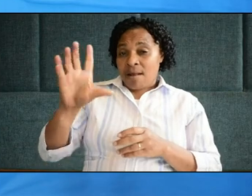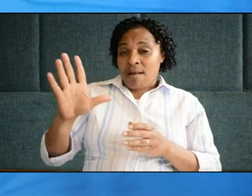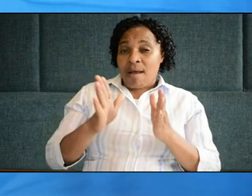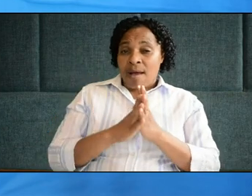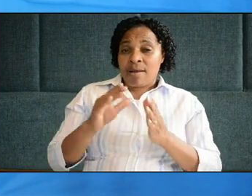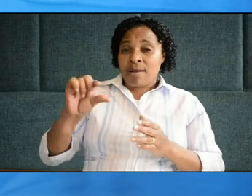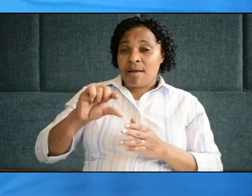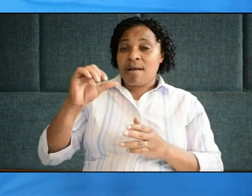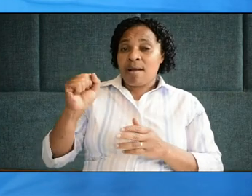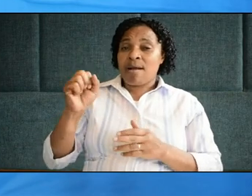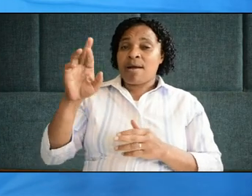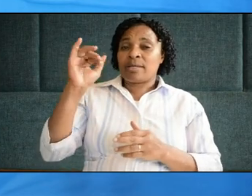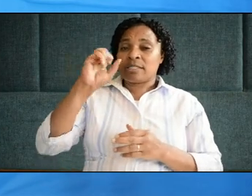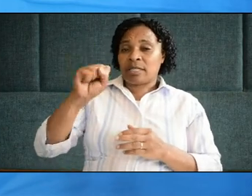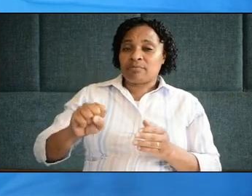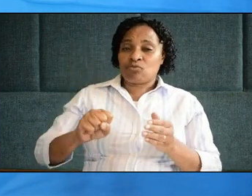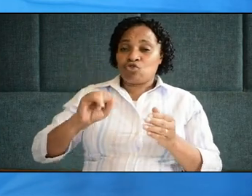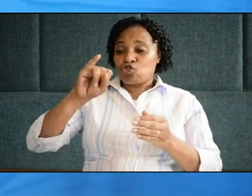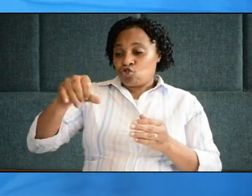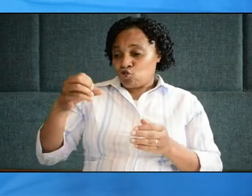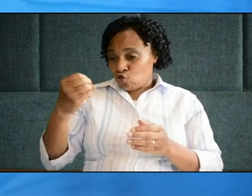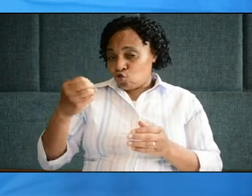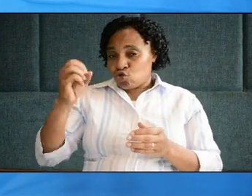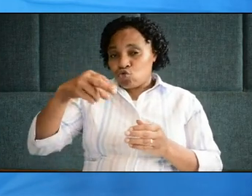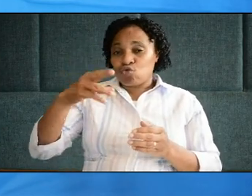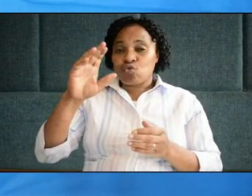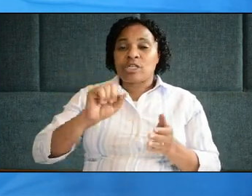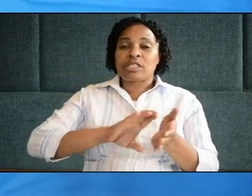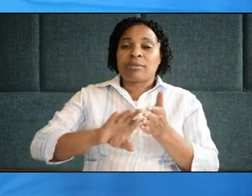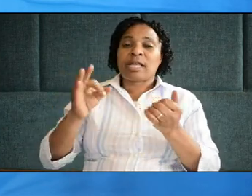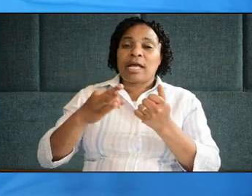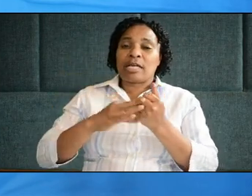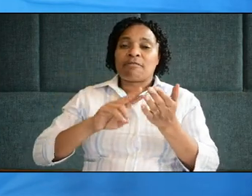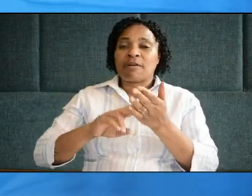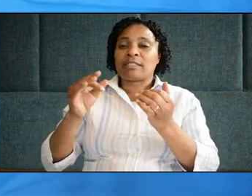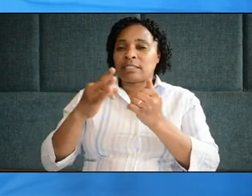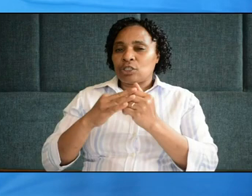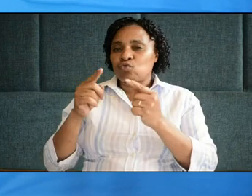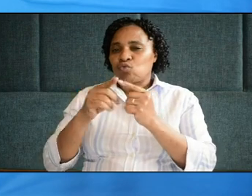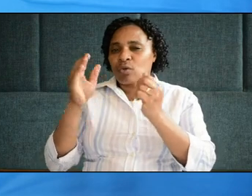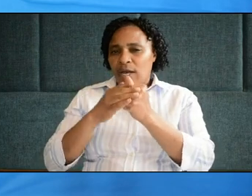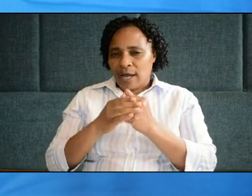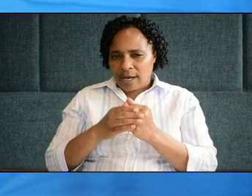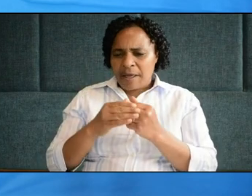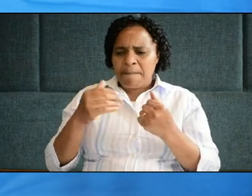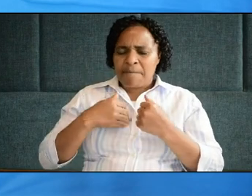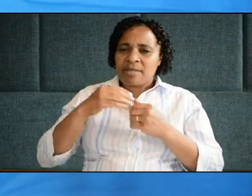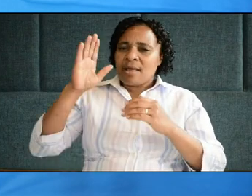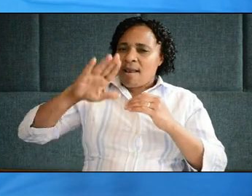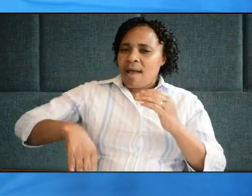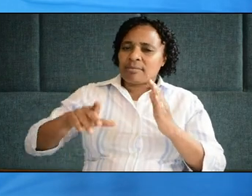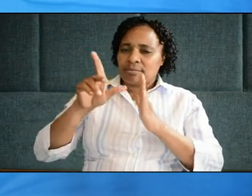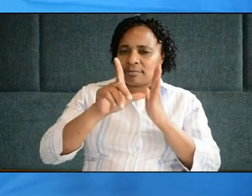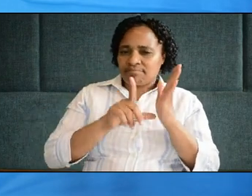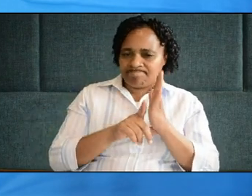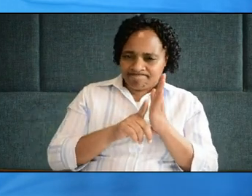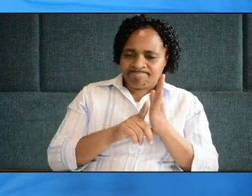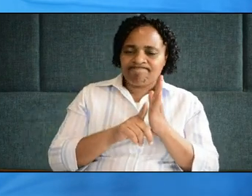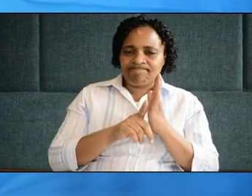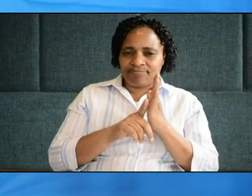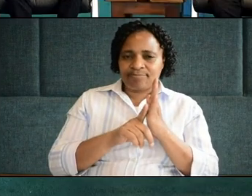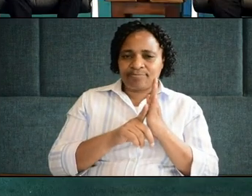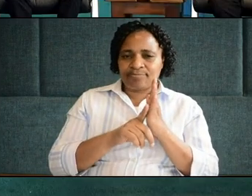Joshua chapter 8, verse 1 to 9. And I will presume that it was in the last lesson.